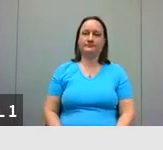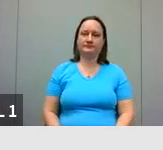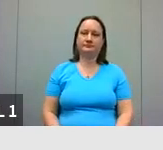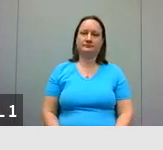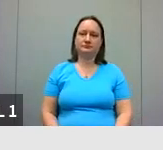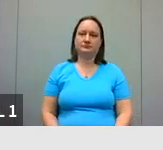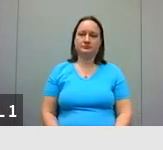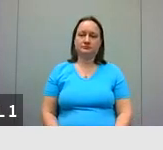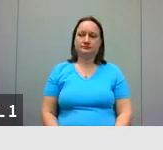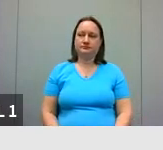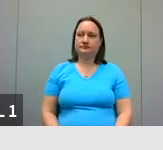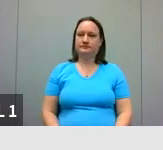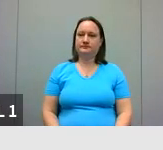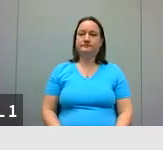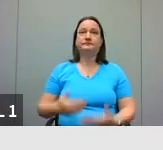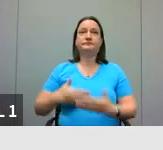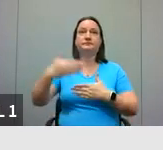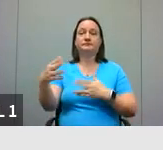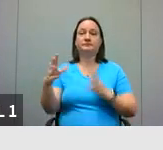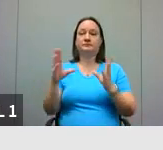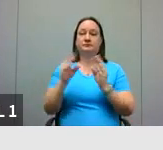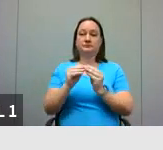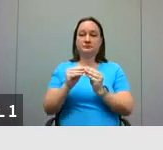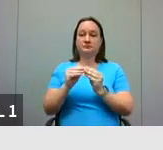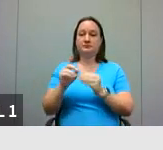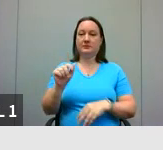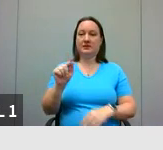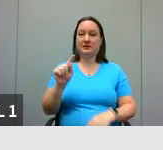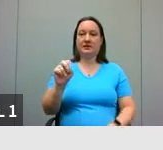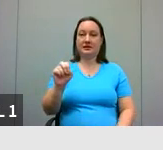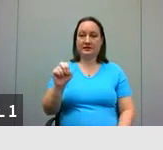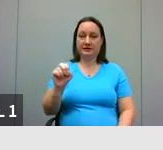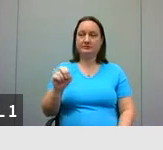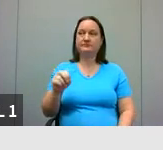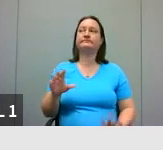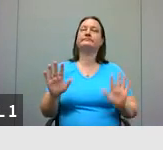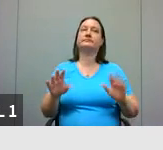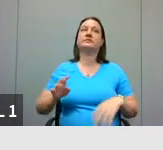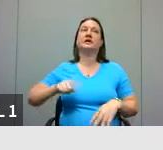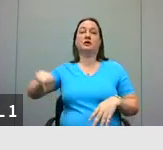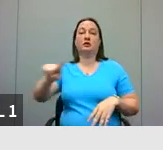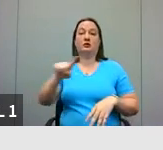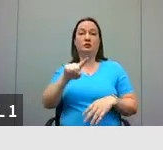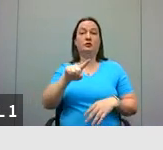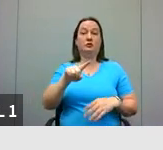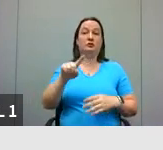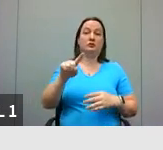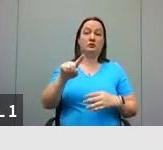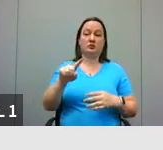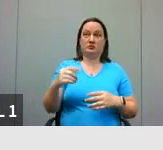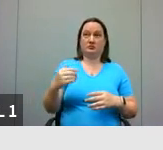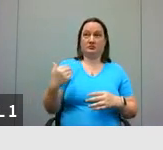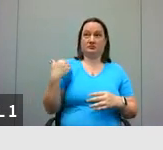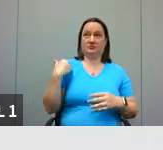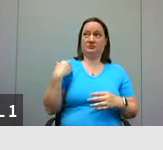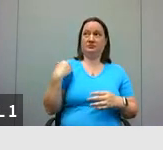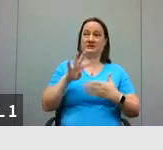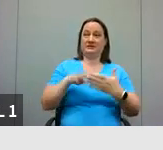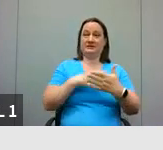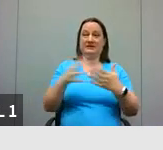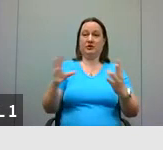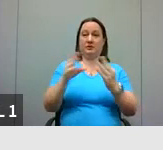sure. Next meeting dates. Here's the thing. You had a meeting scheduled